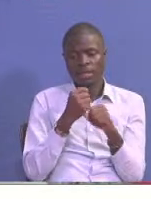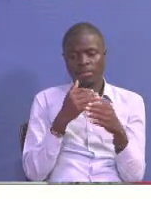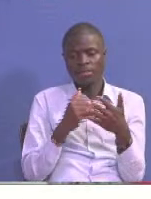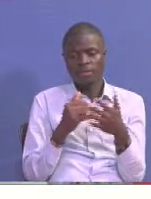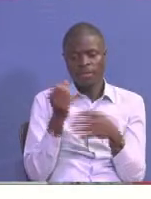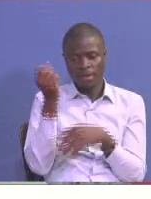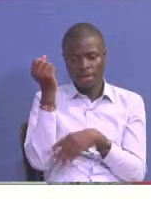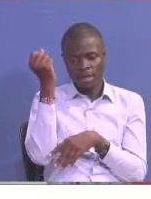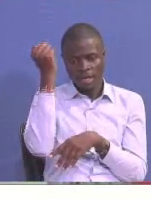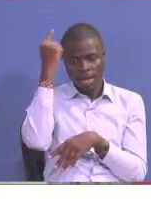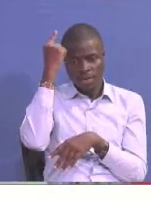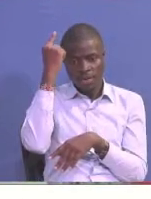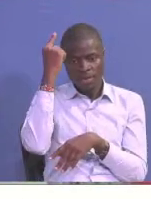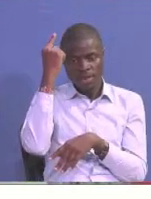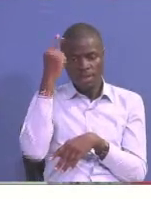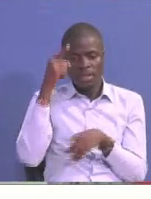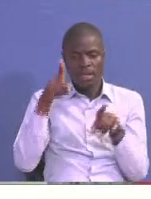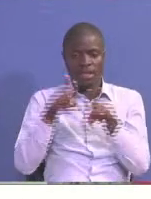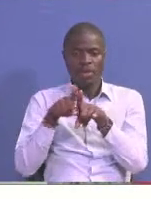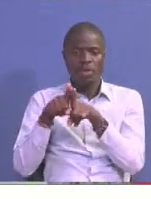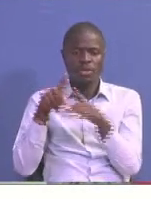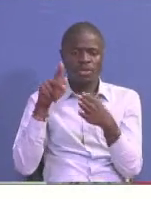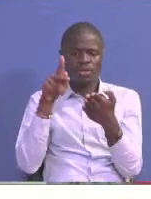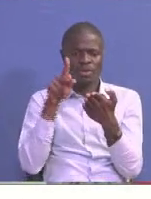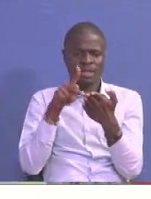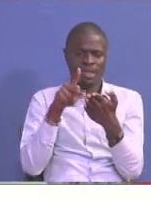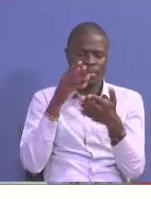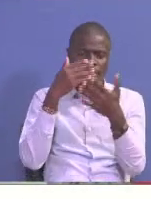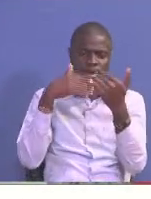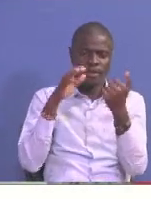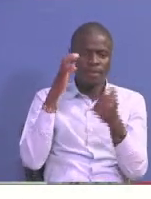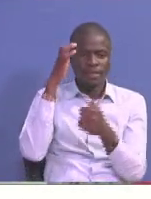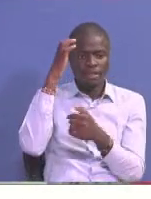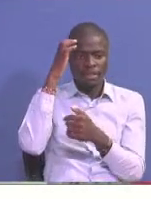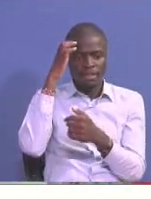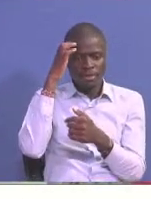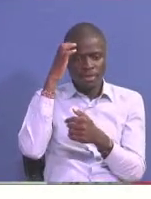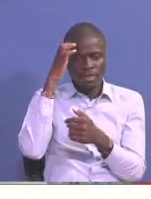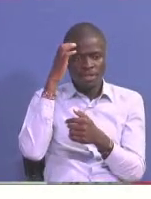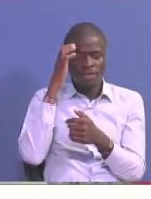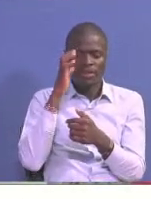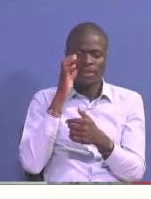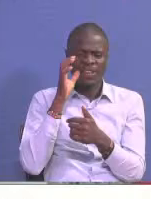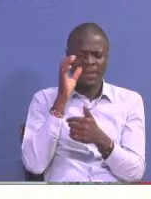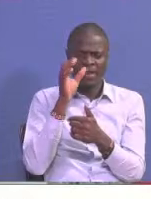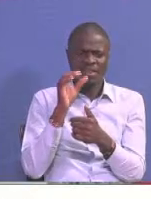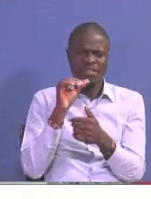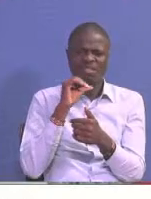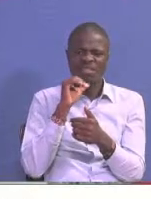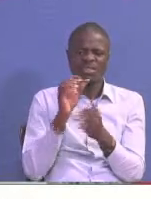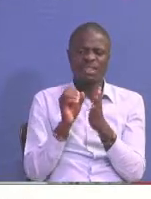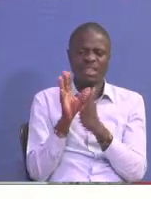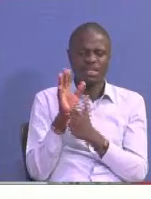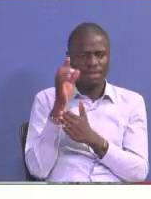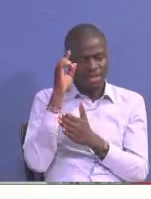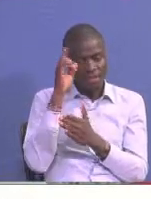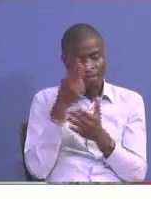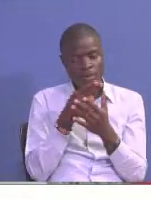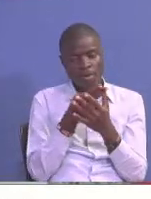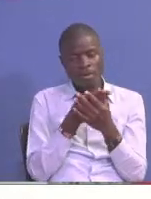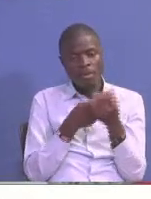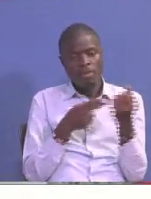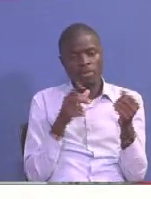graduating. They also keep their university education affordable for both the local and the